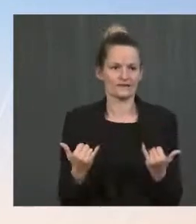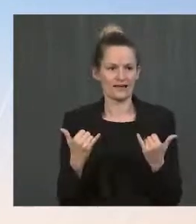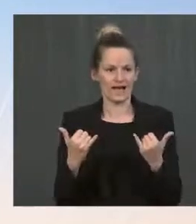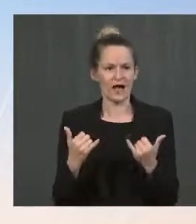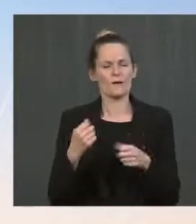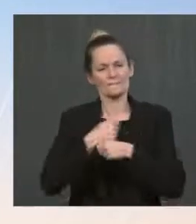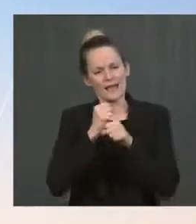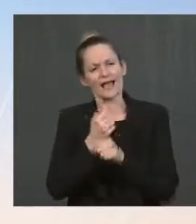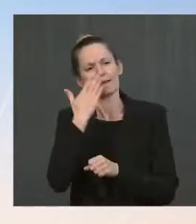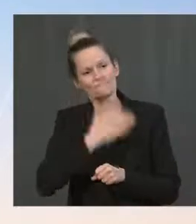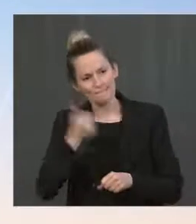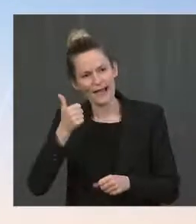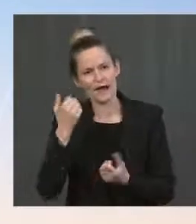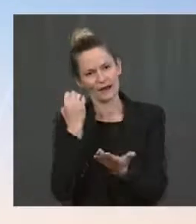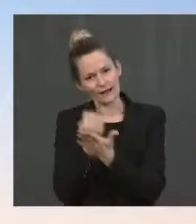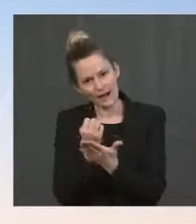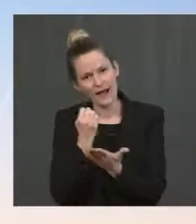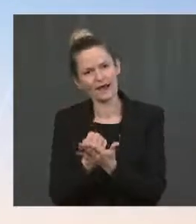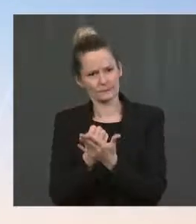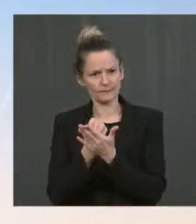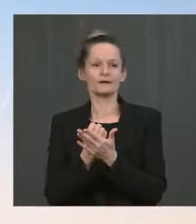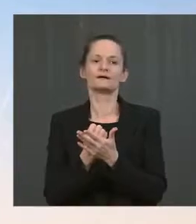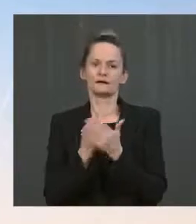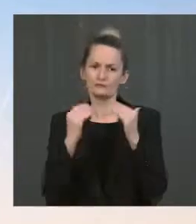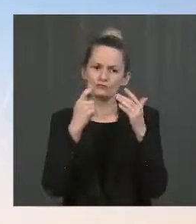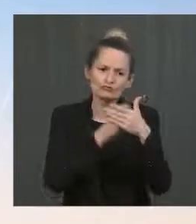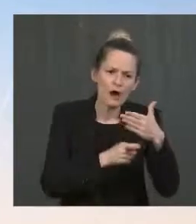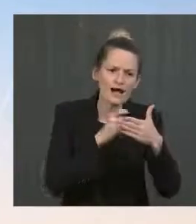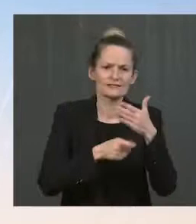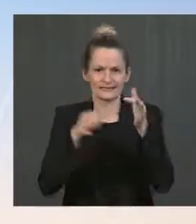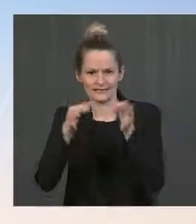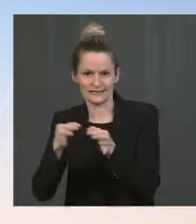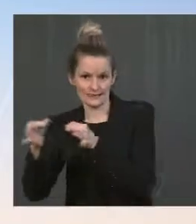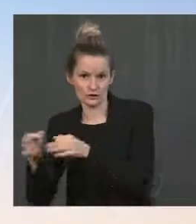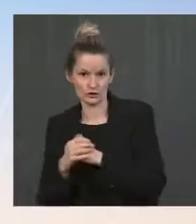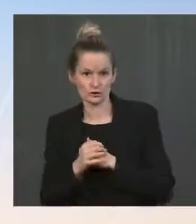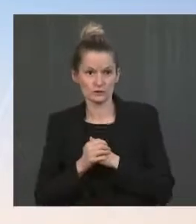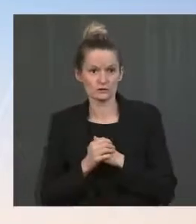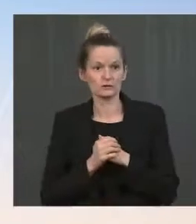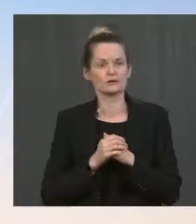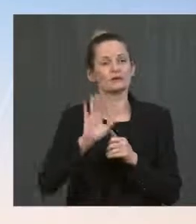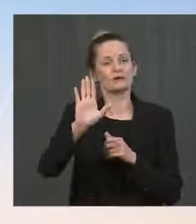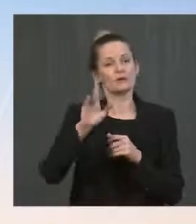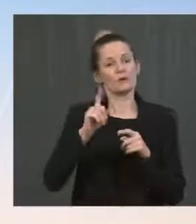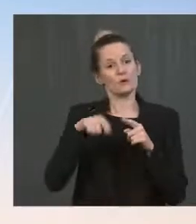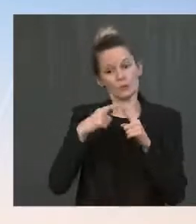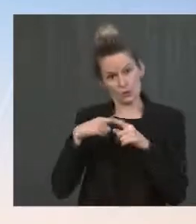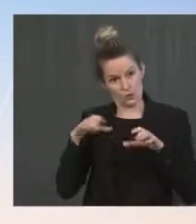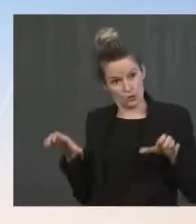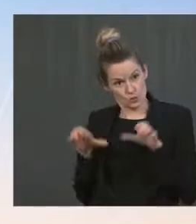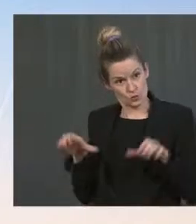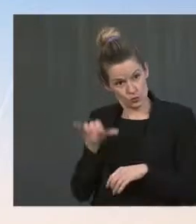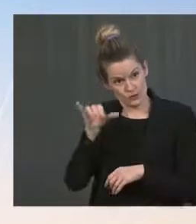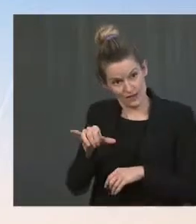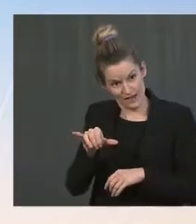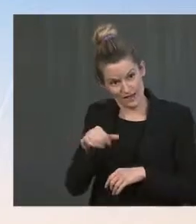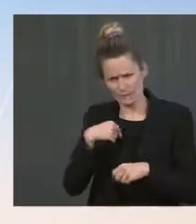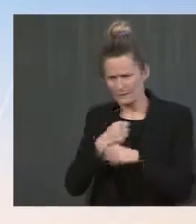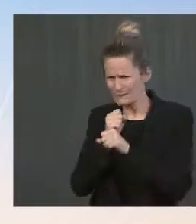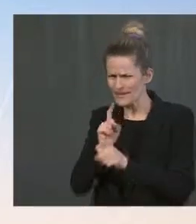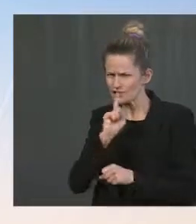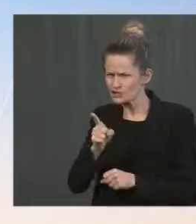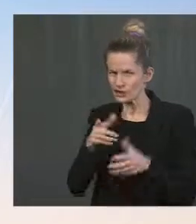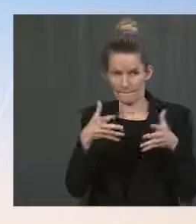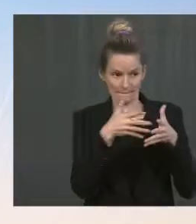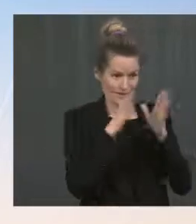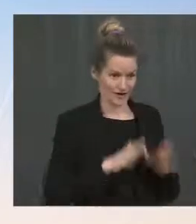as we address climate change. But we can do that in a way that actually doesn't end up in a situation where American consumers are left paying higher prices and